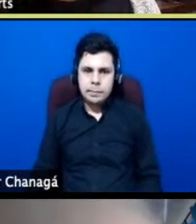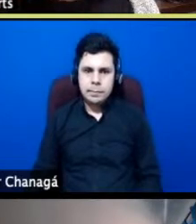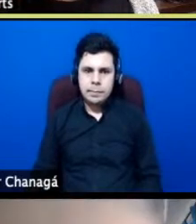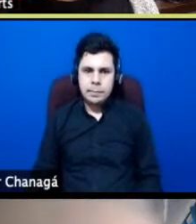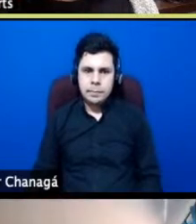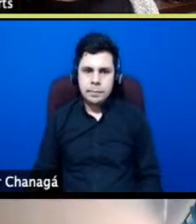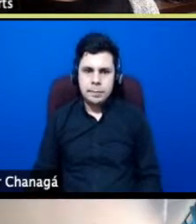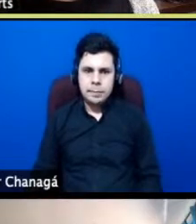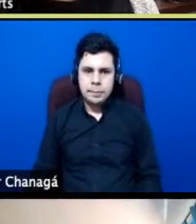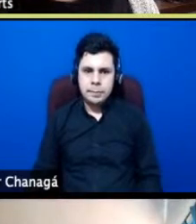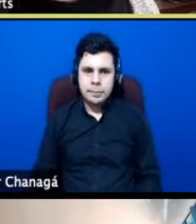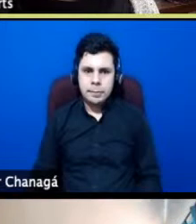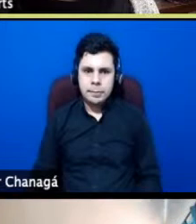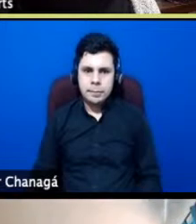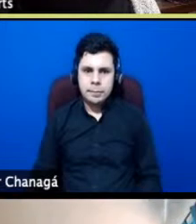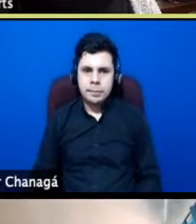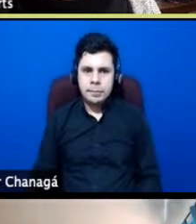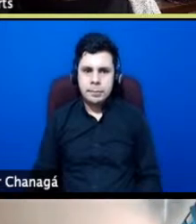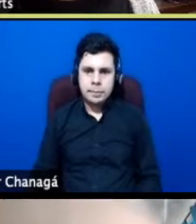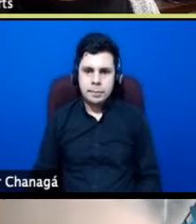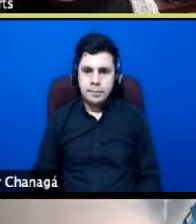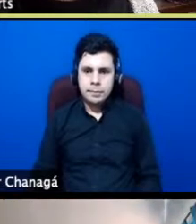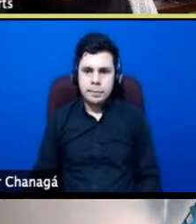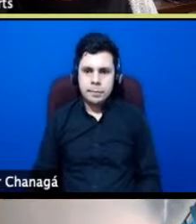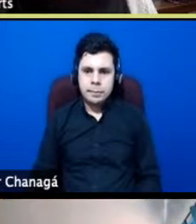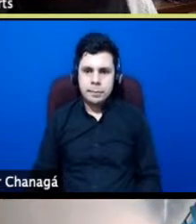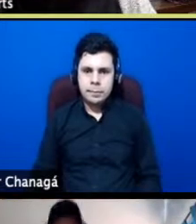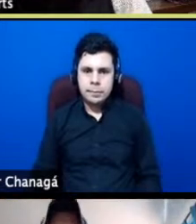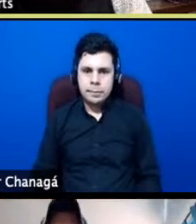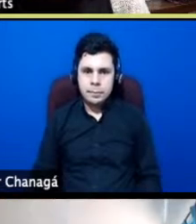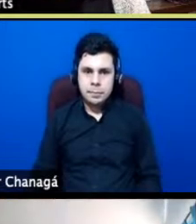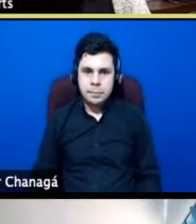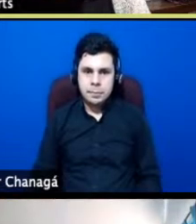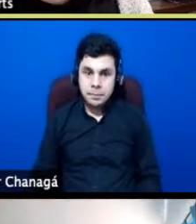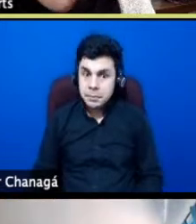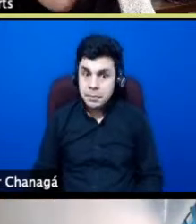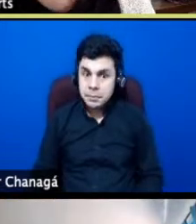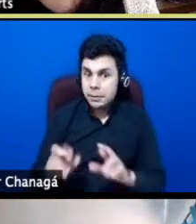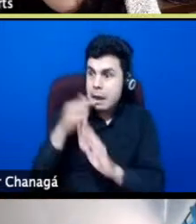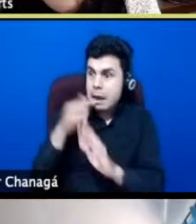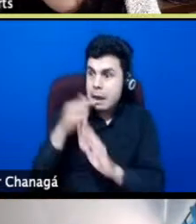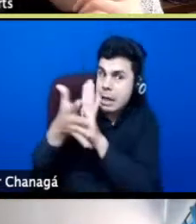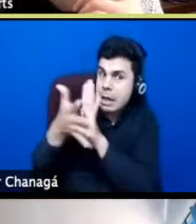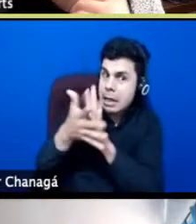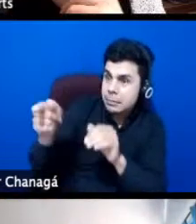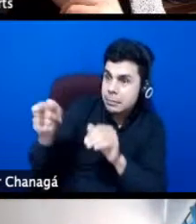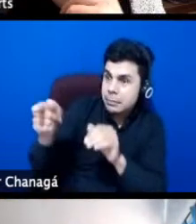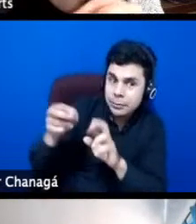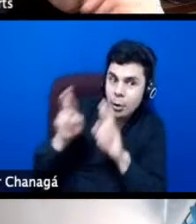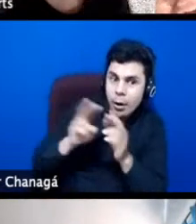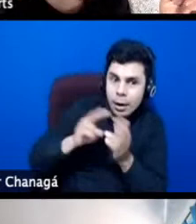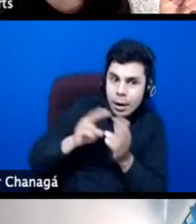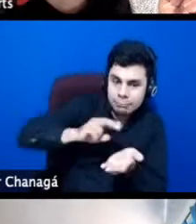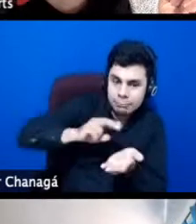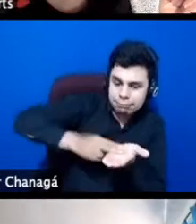peace. Lagar, espero que yo haya hecho una buena traducción de tu experiencia. Perfecto, yo creo que sí.